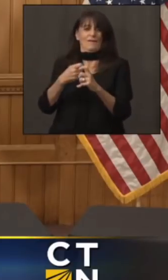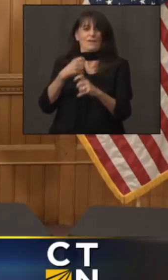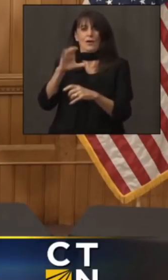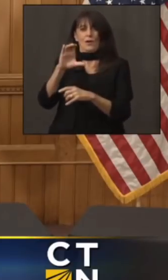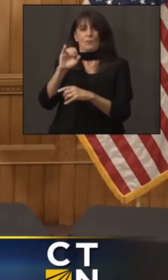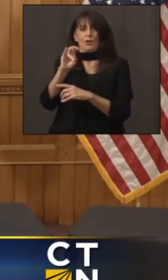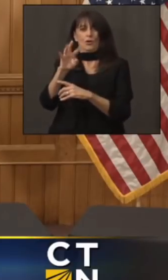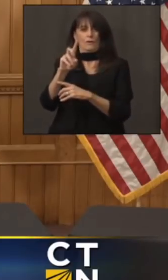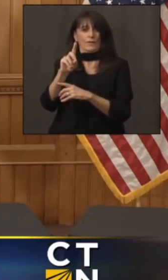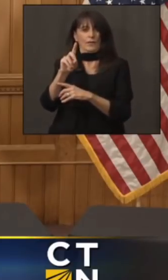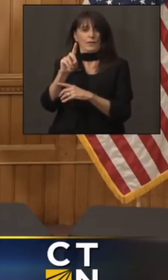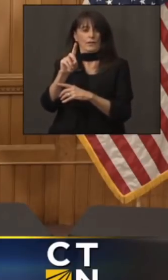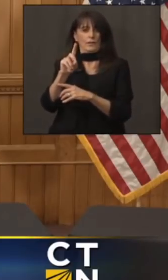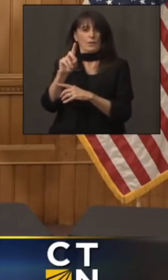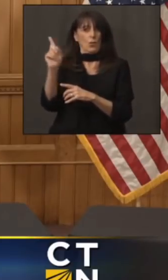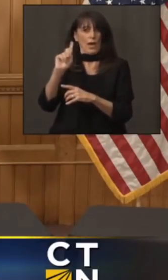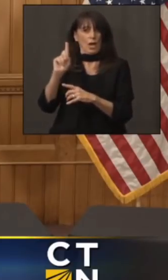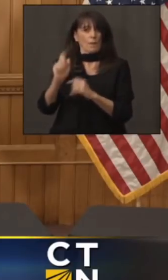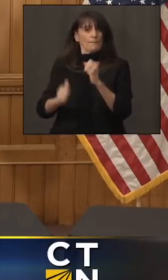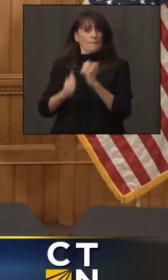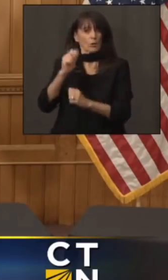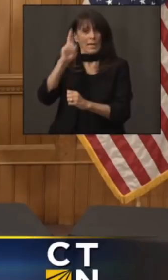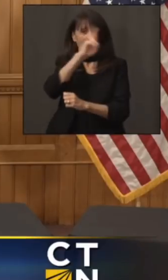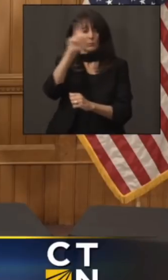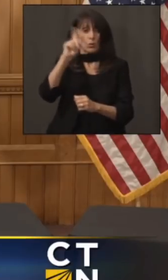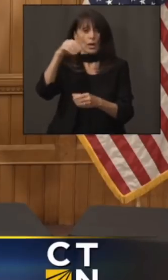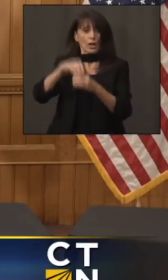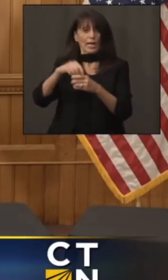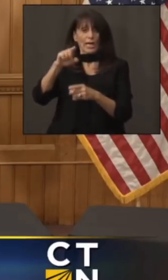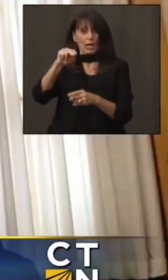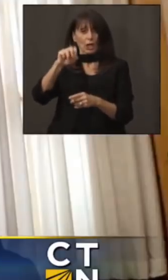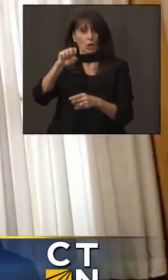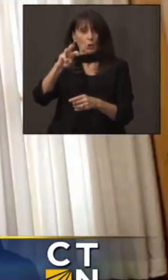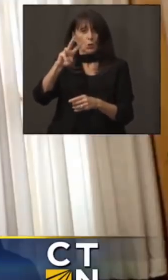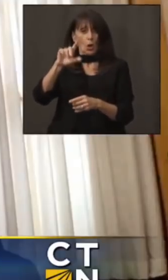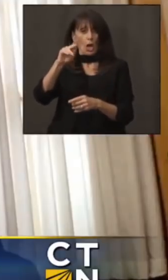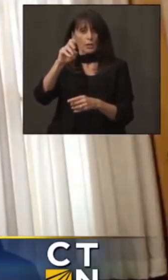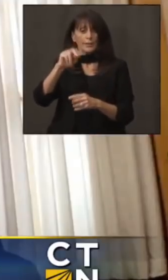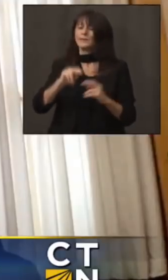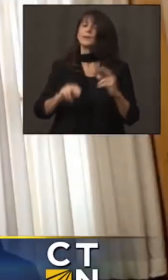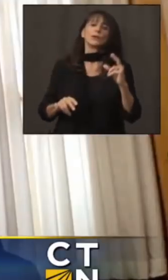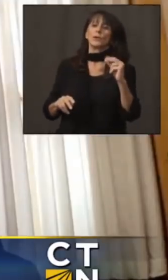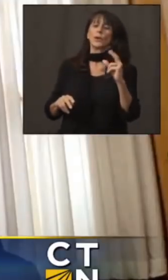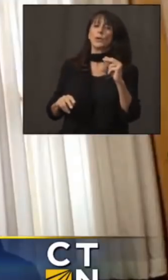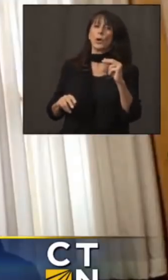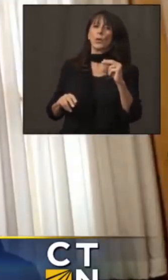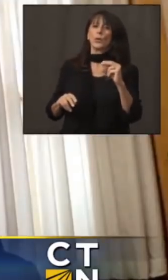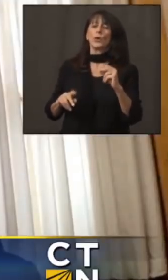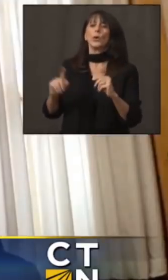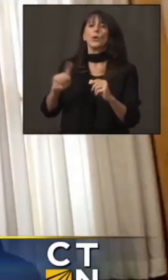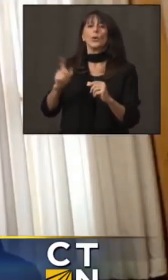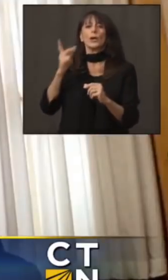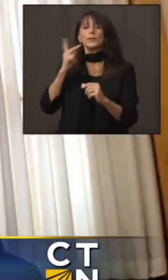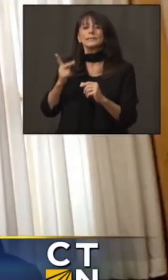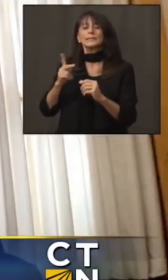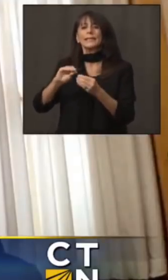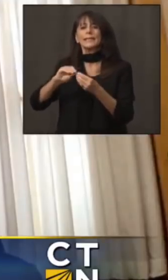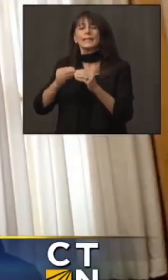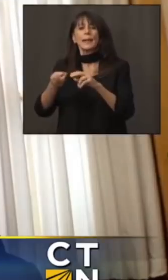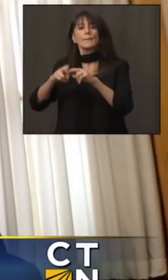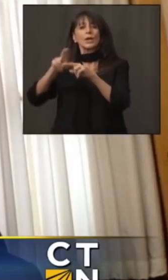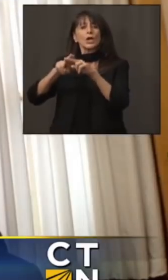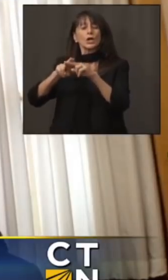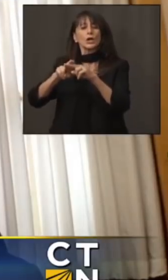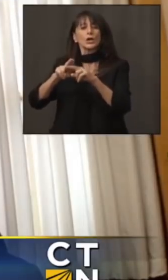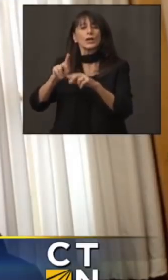half of them are hospitalized in New London County? No, what the governor mentioned was half of the growth in hospitalizations in the